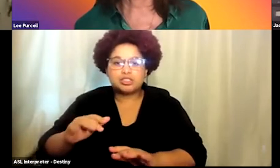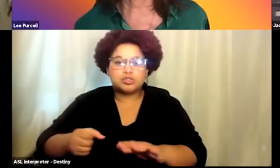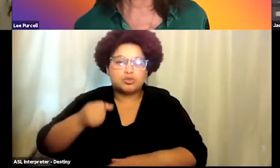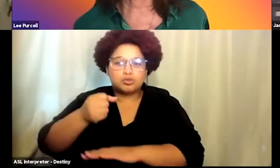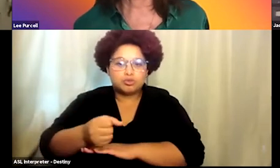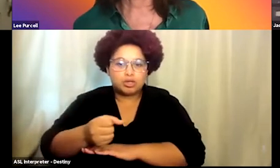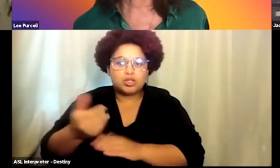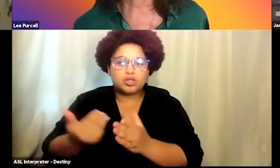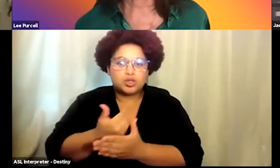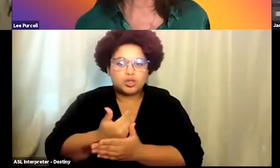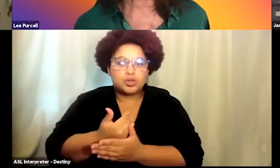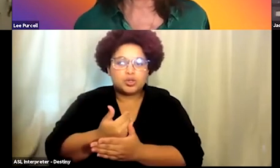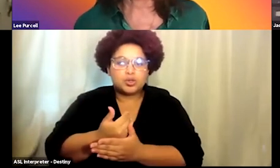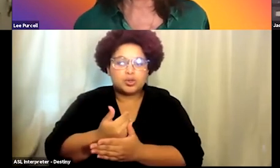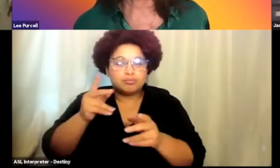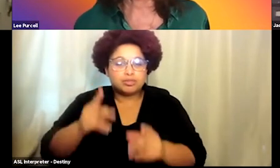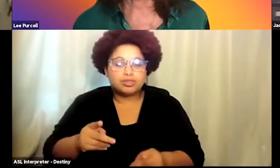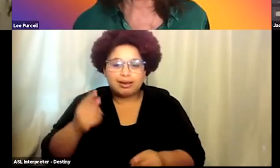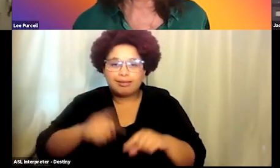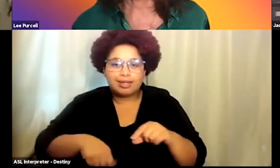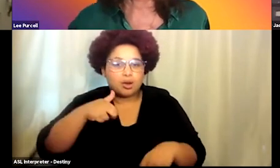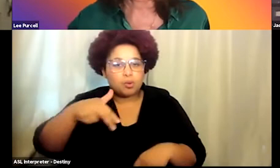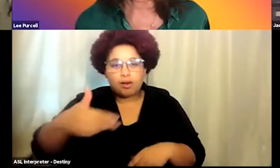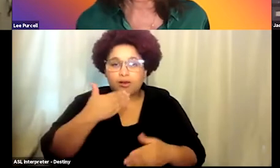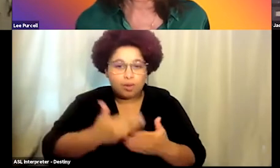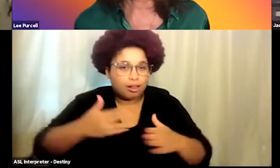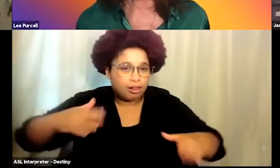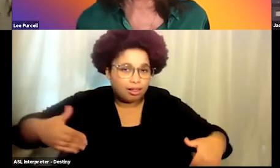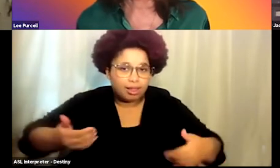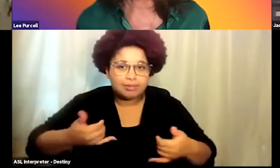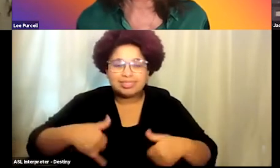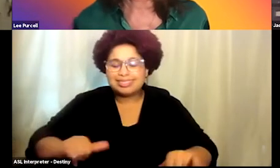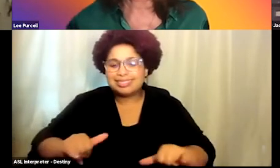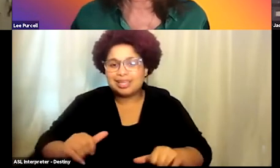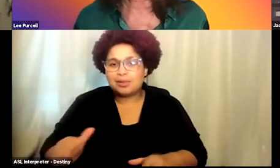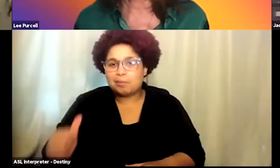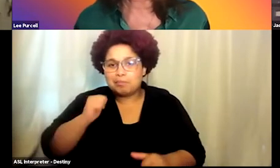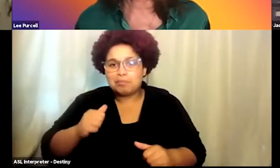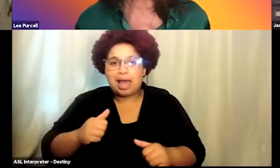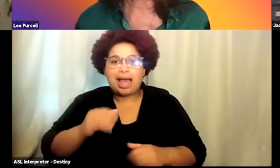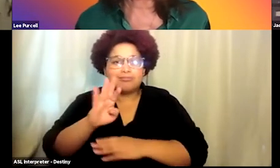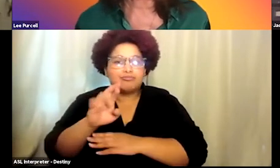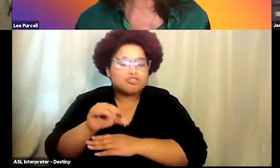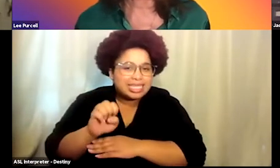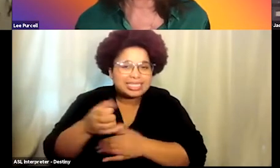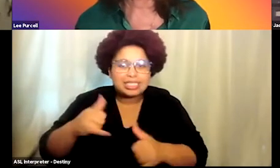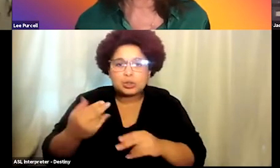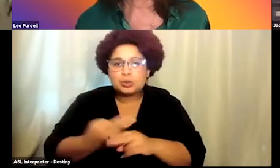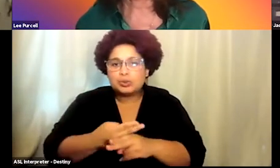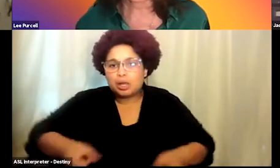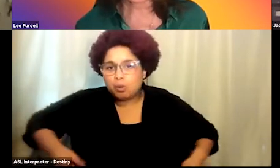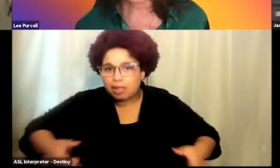Jewel. I can't walk very well yet. I'm still in a back brace. I'm still a wheelchair user,